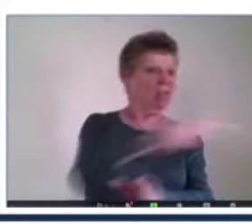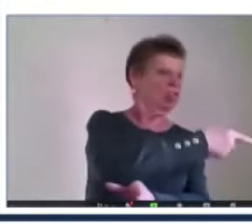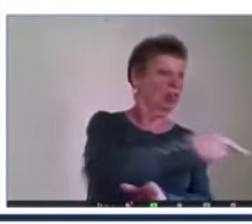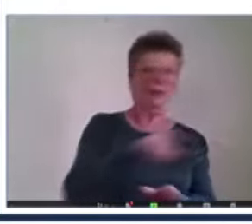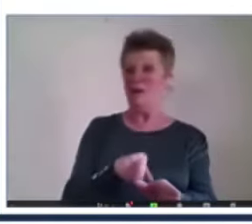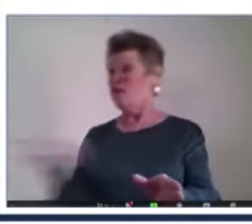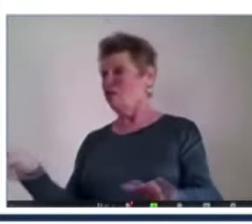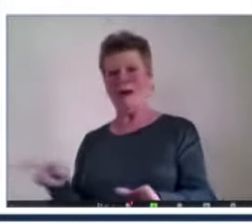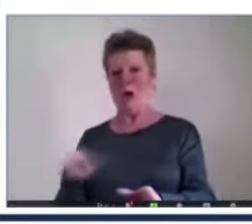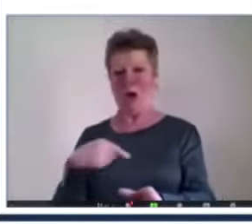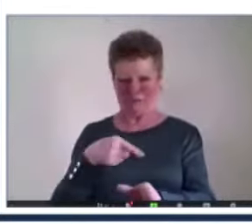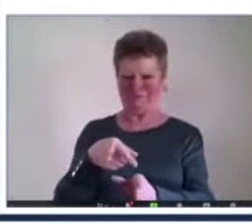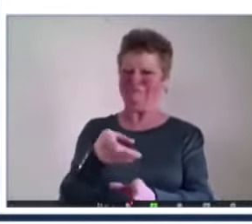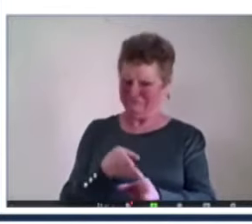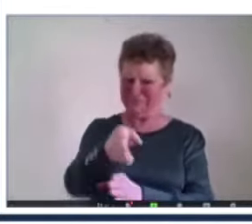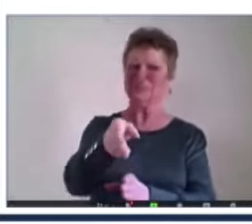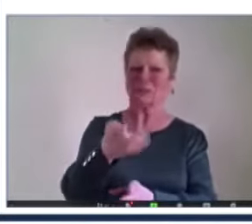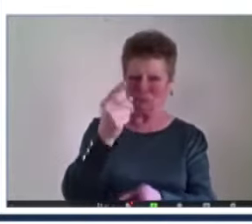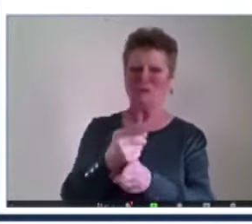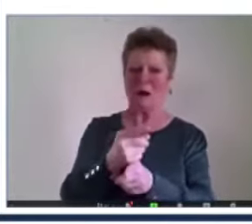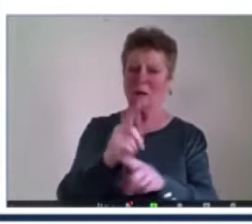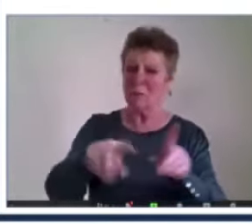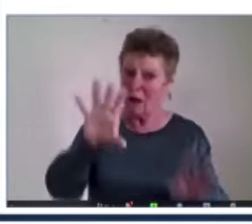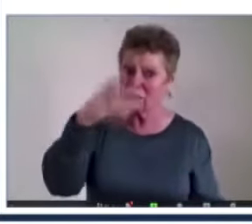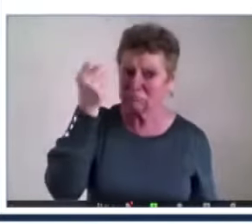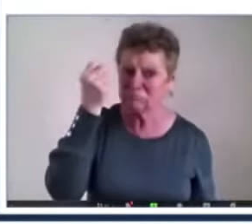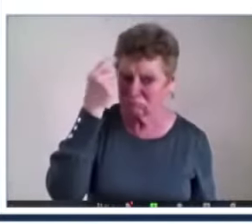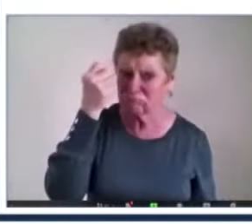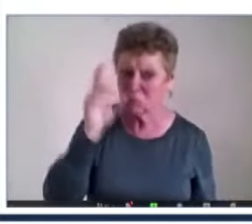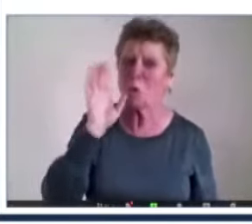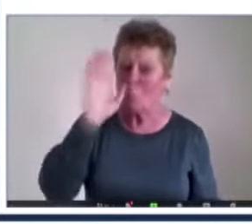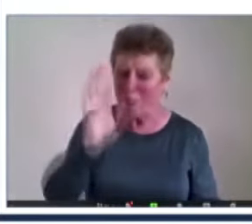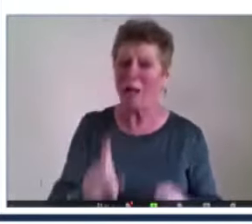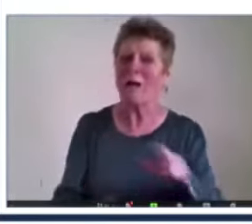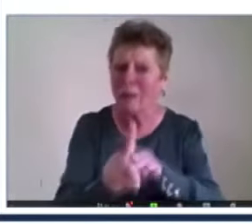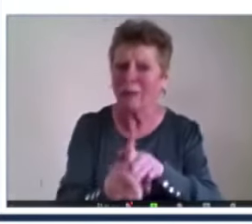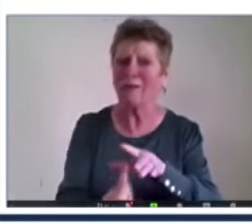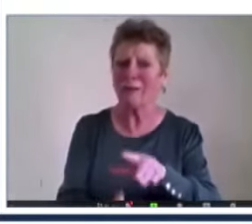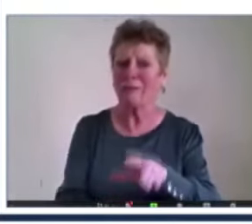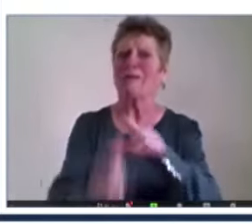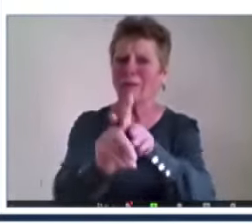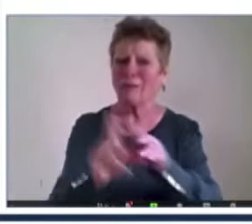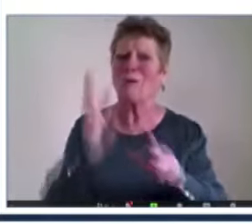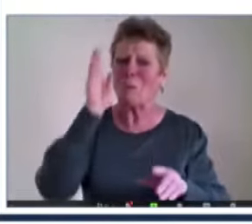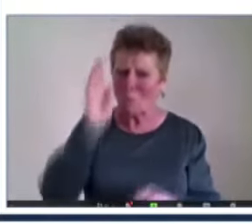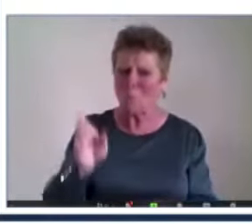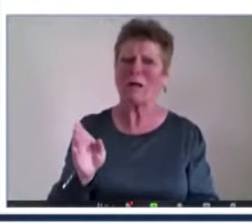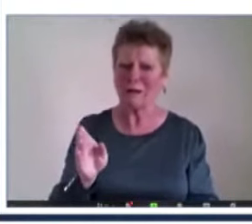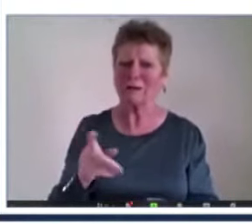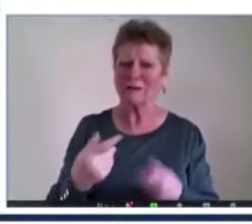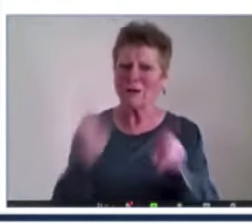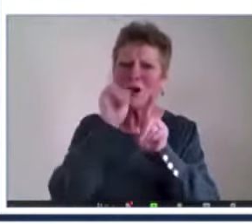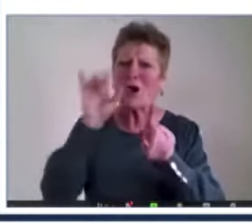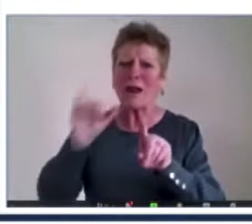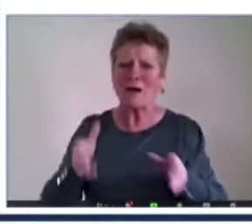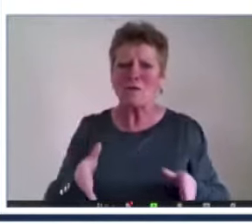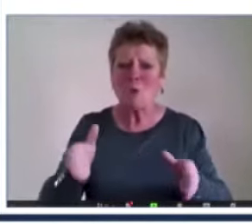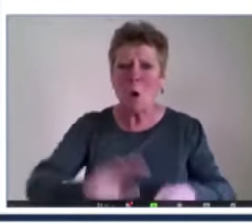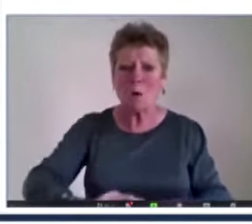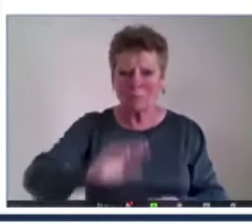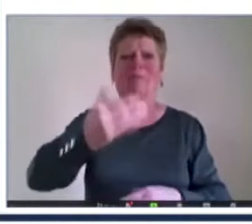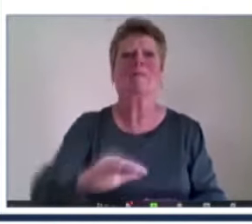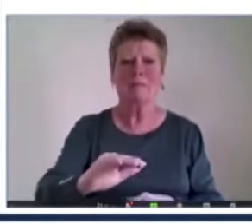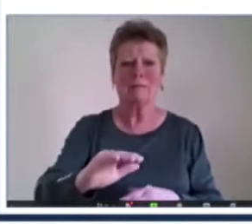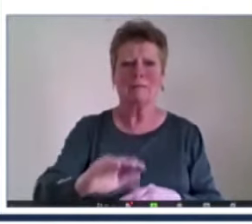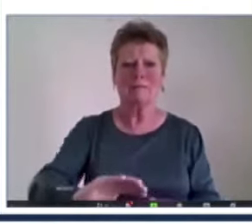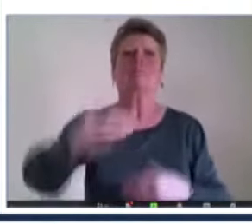that. And there'll be bumps ahead, for sure. But we're on the right road. And we should all have confidence in that. Dr.